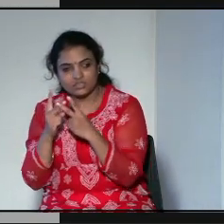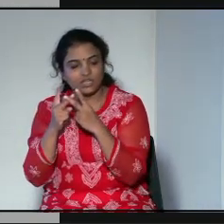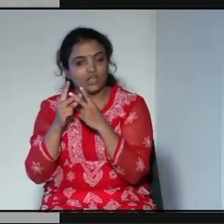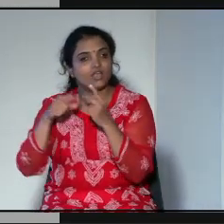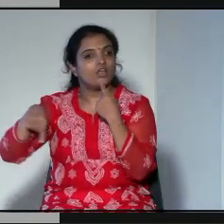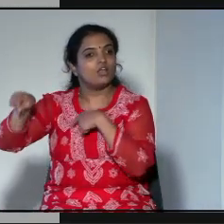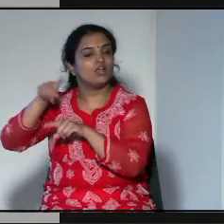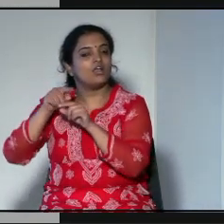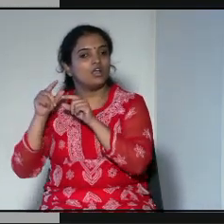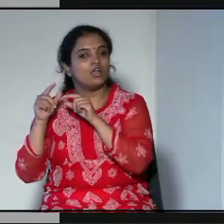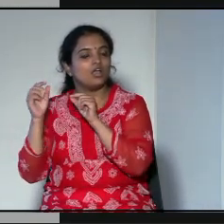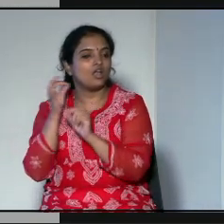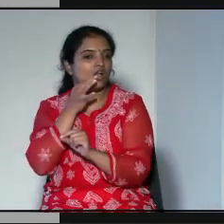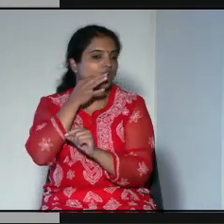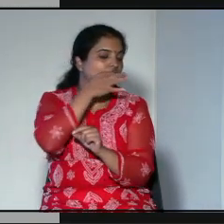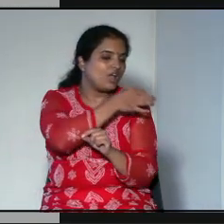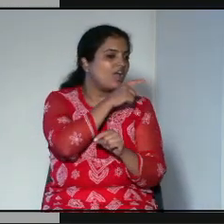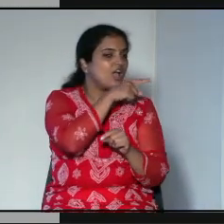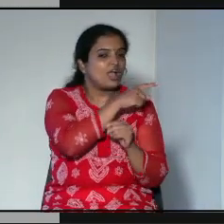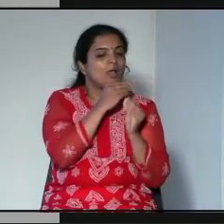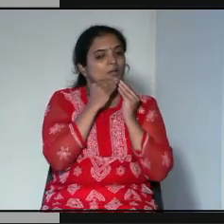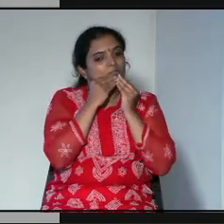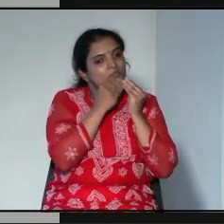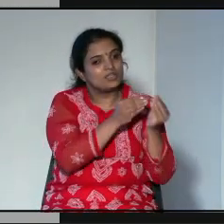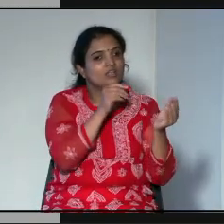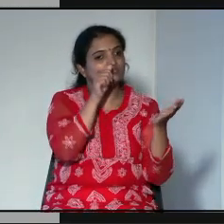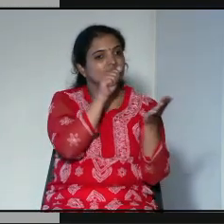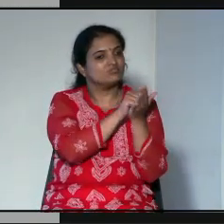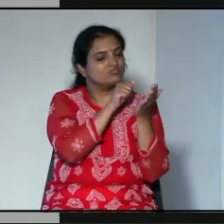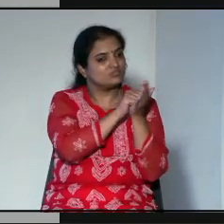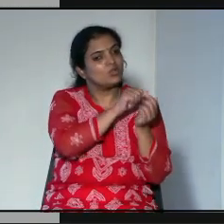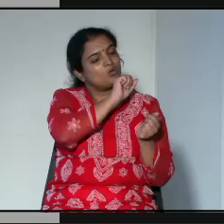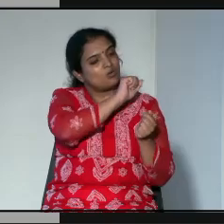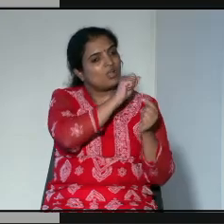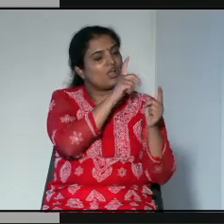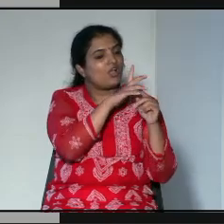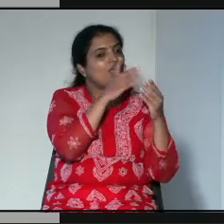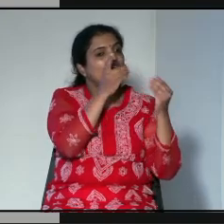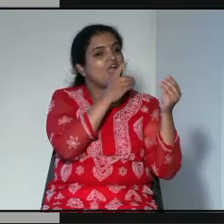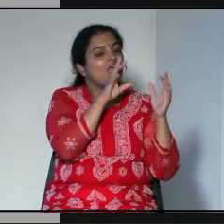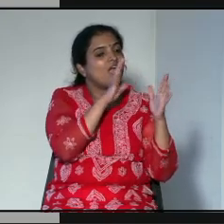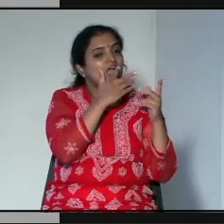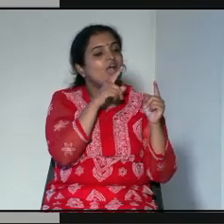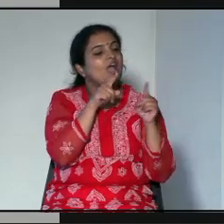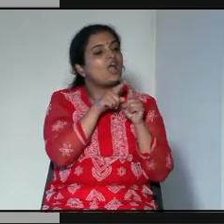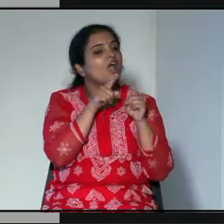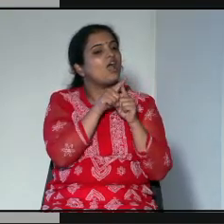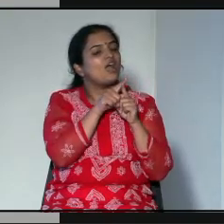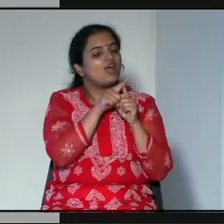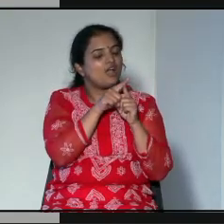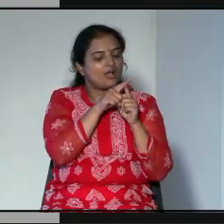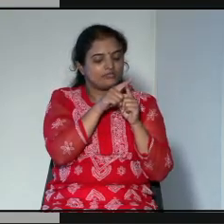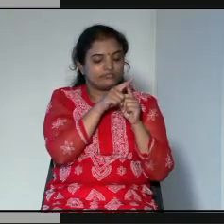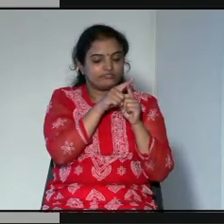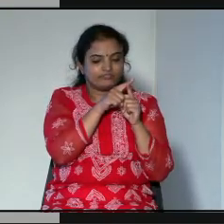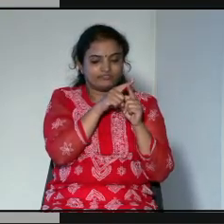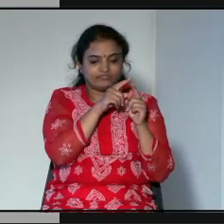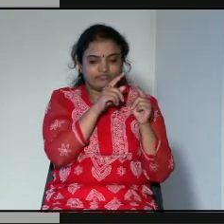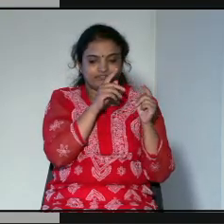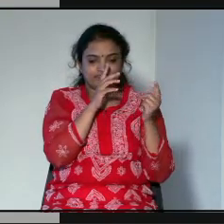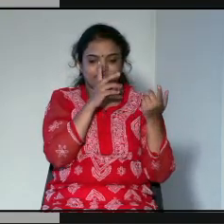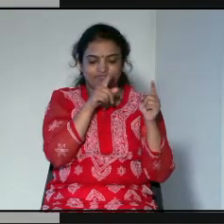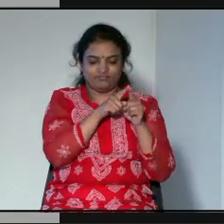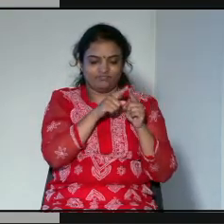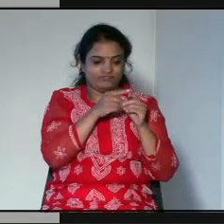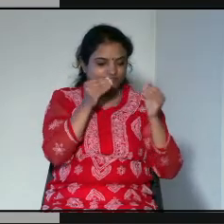a poster for another slain leader. So the figure of the slain king